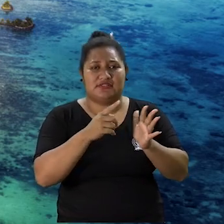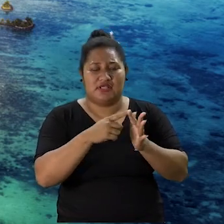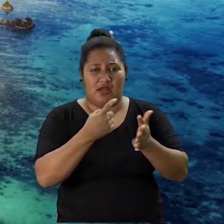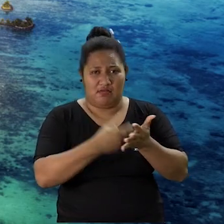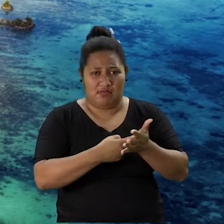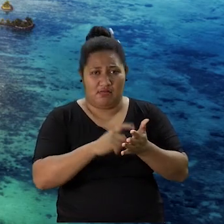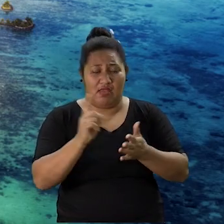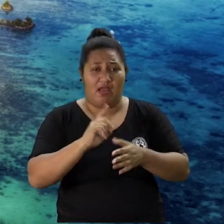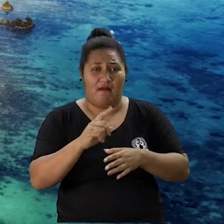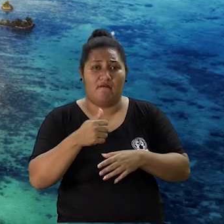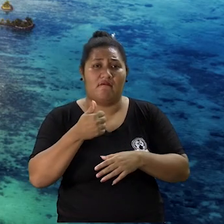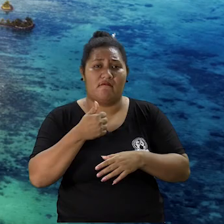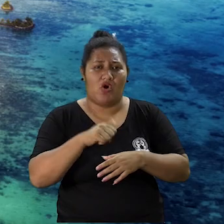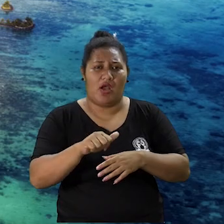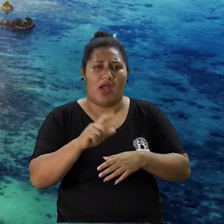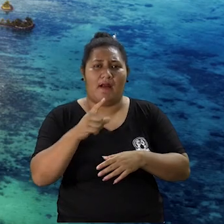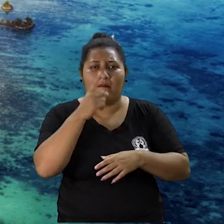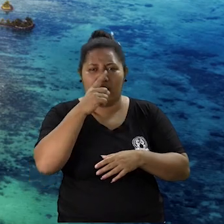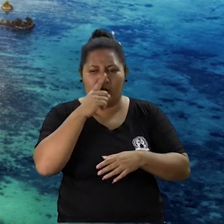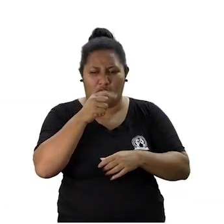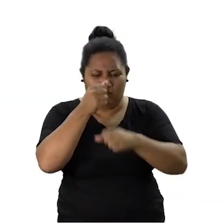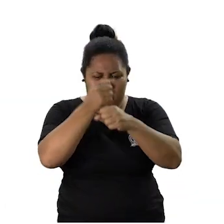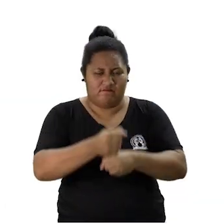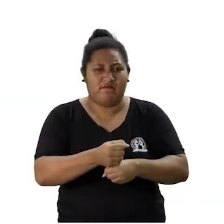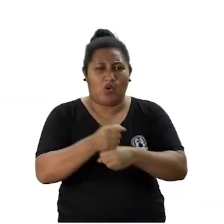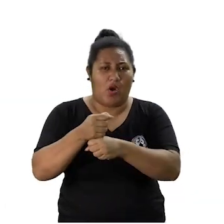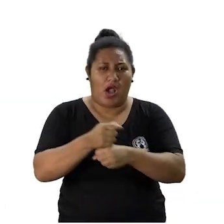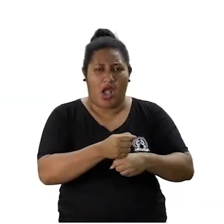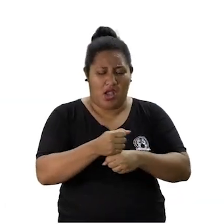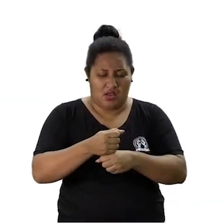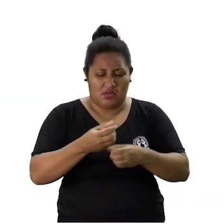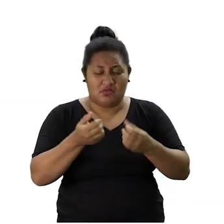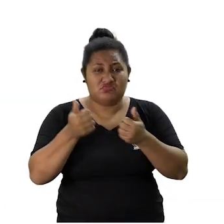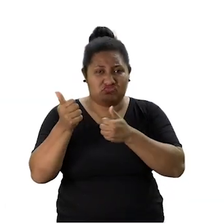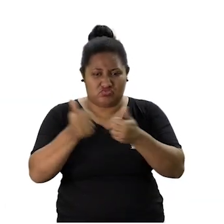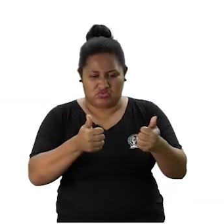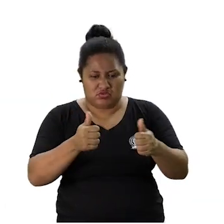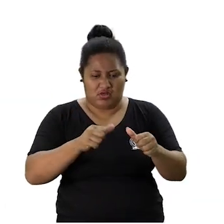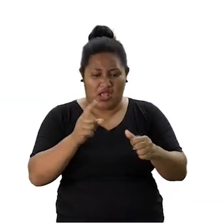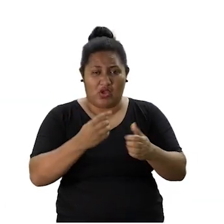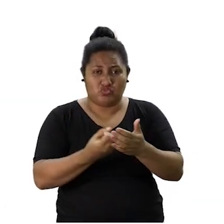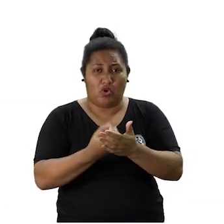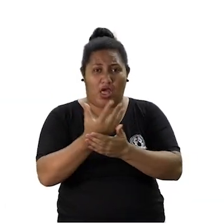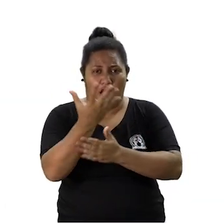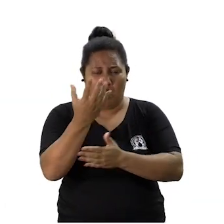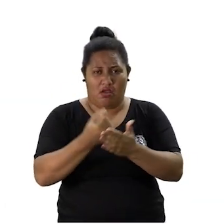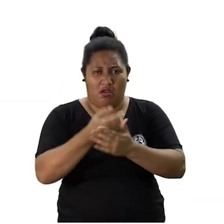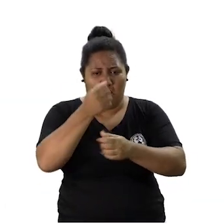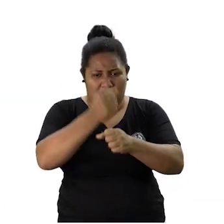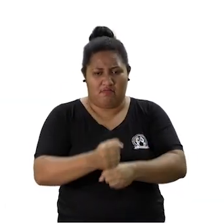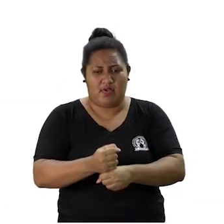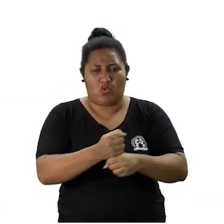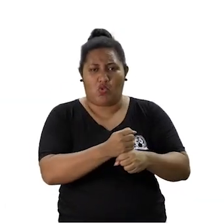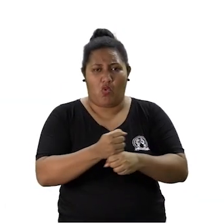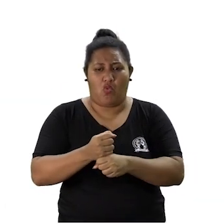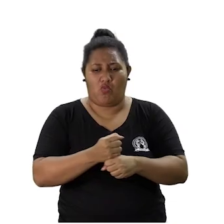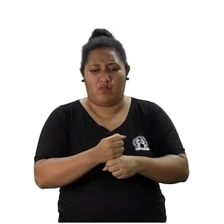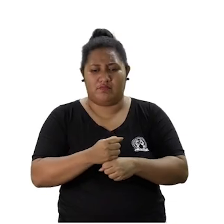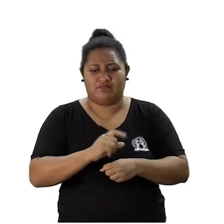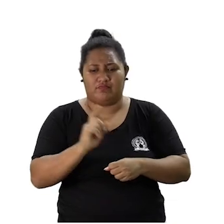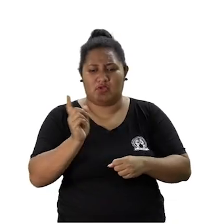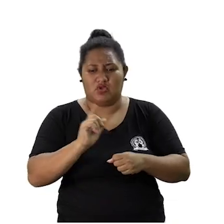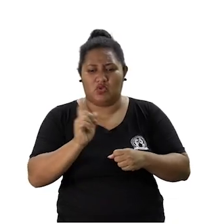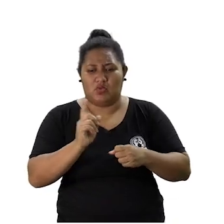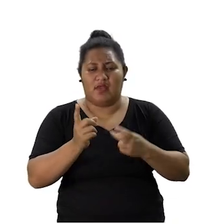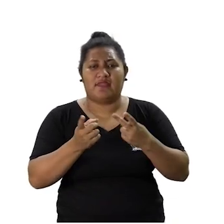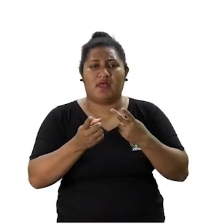au whai whatoanga whaale le ai le ola o me to o ala ni vaenga o lo o